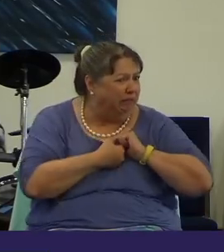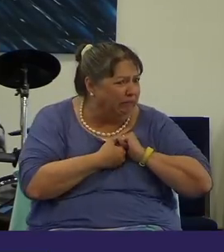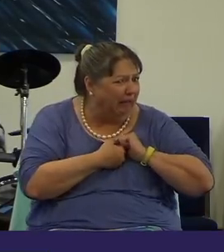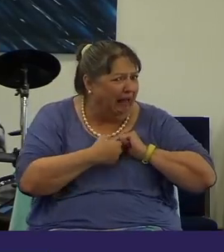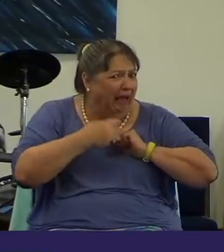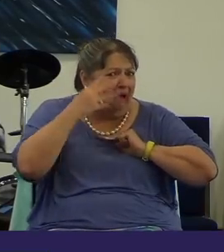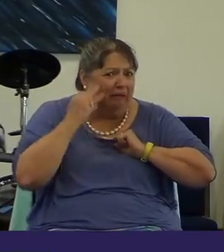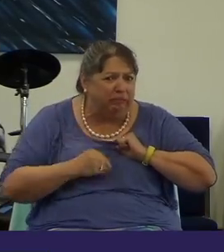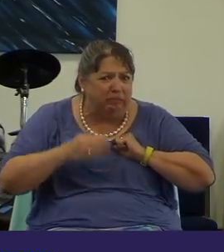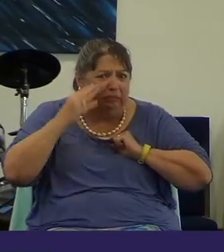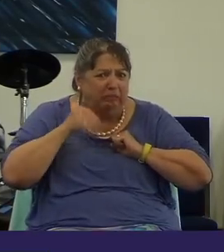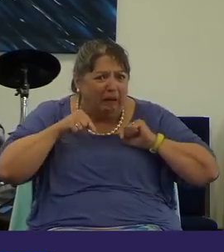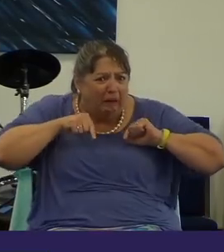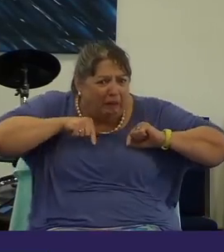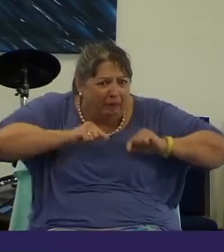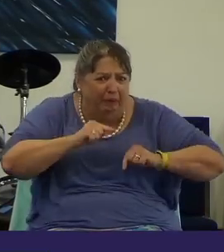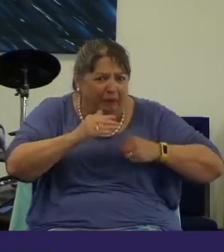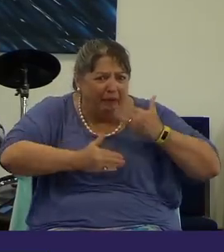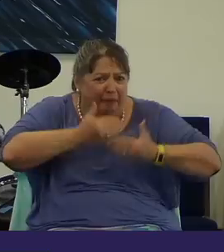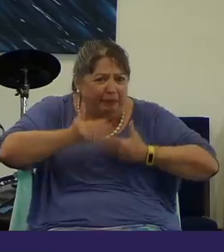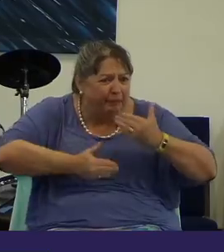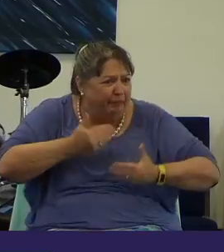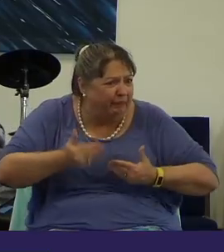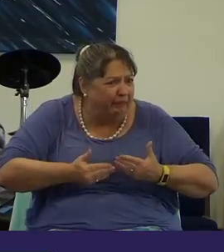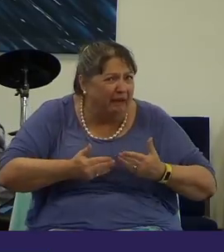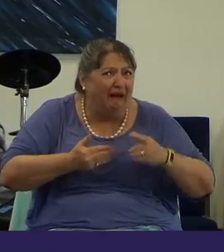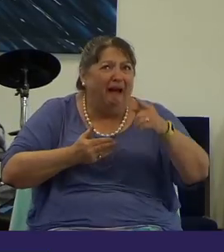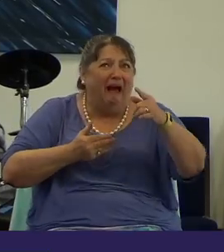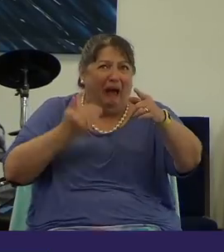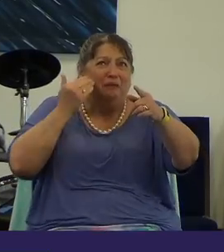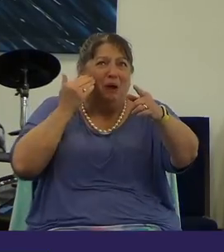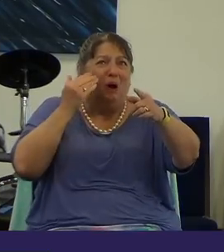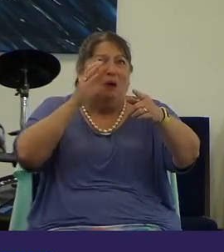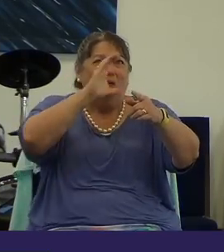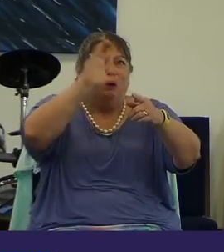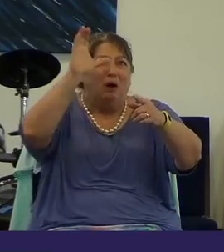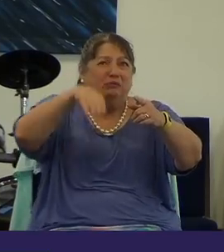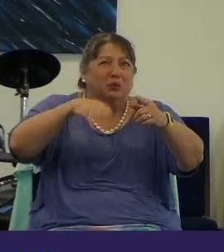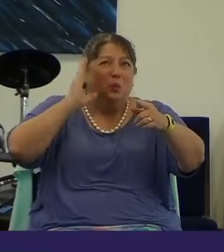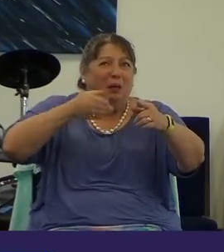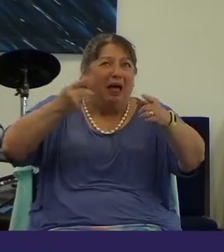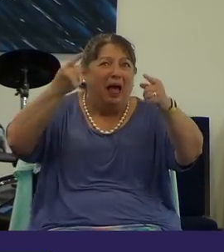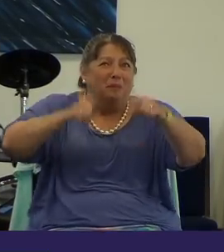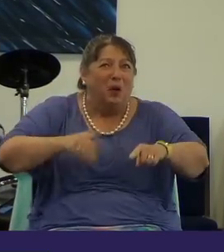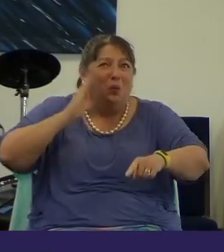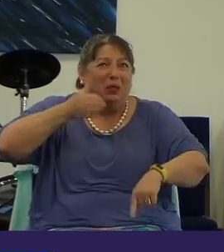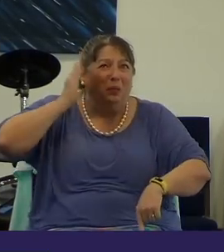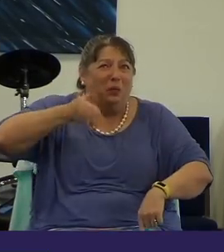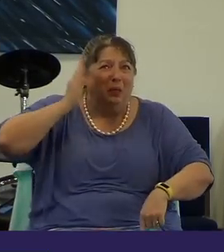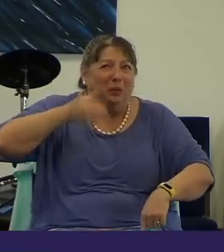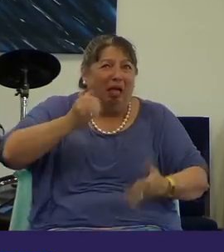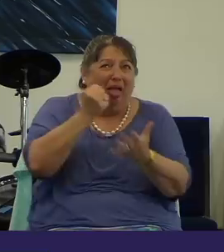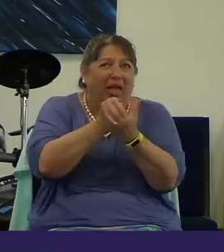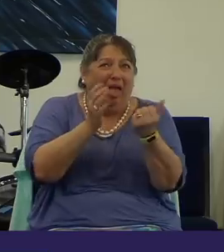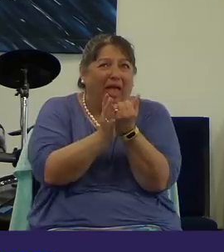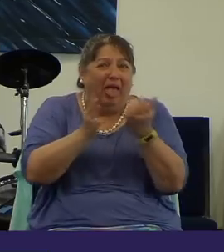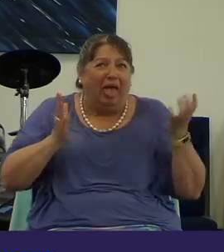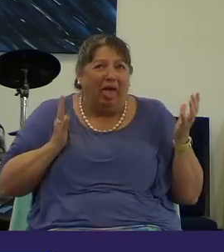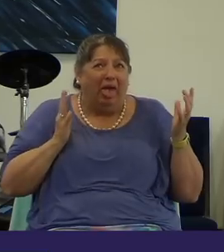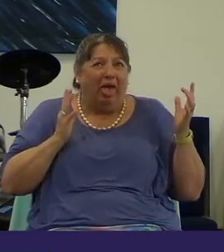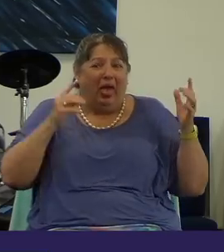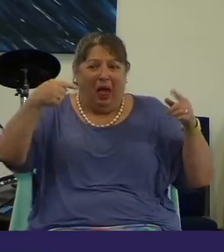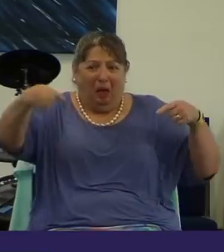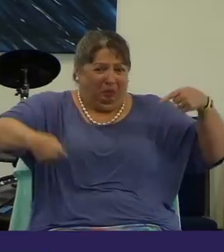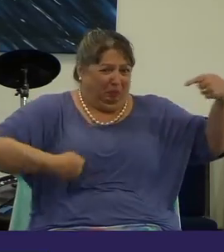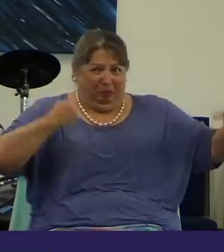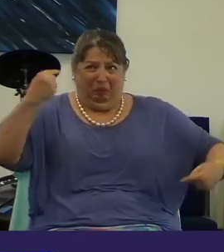he thought about the cross? The pain, the scorn, the thorns, the